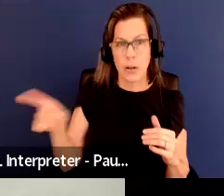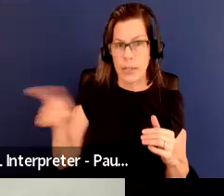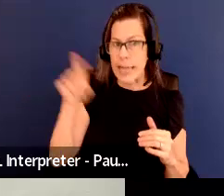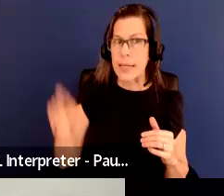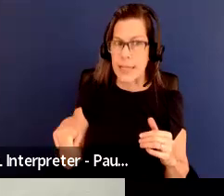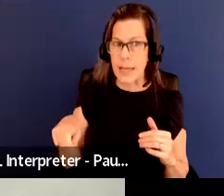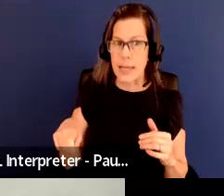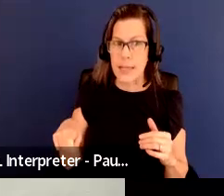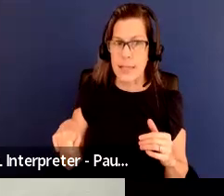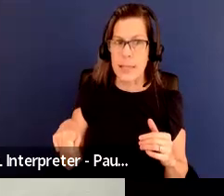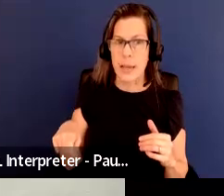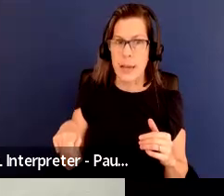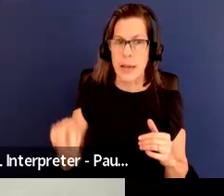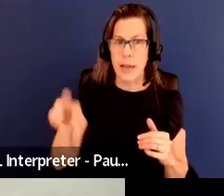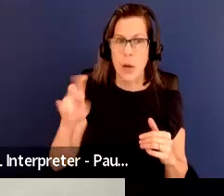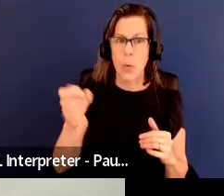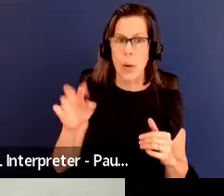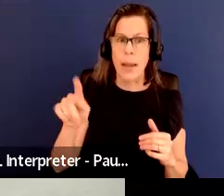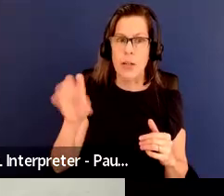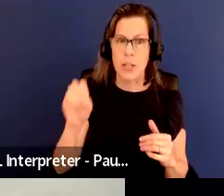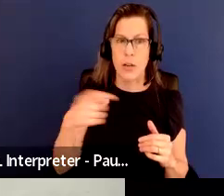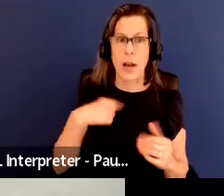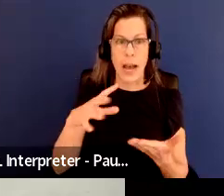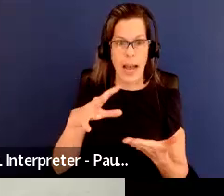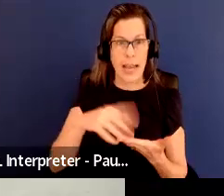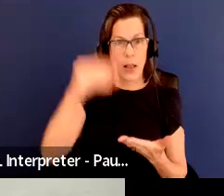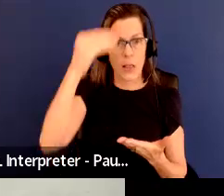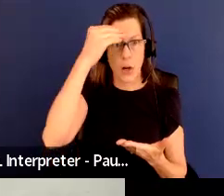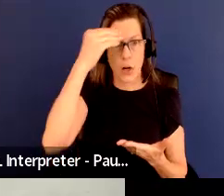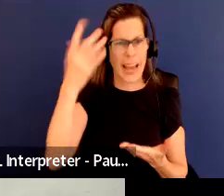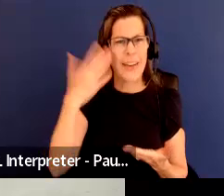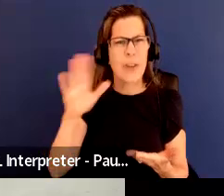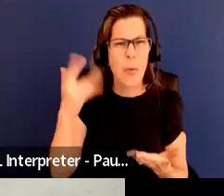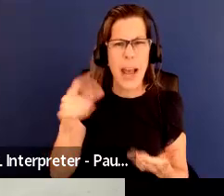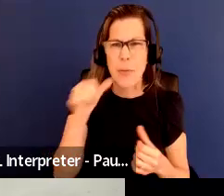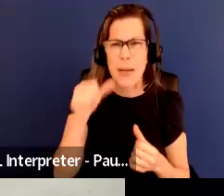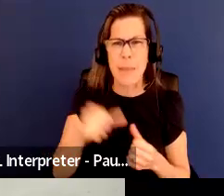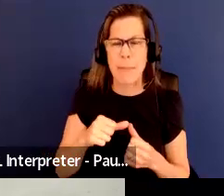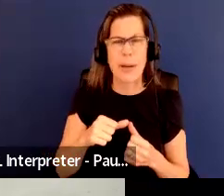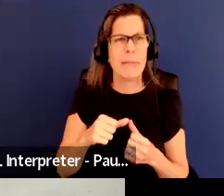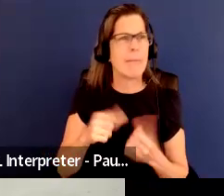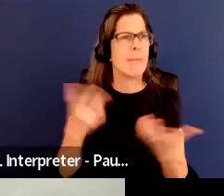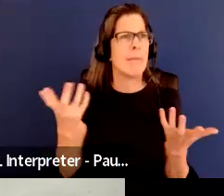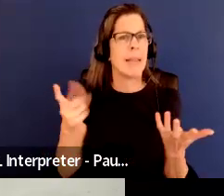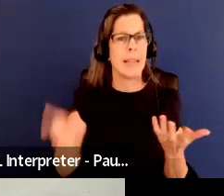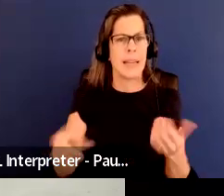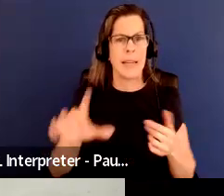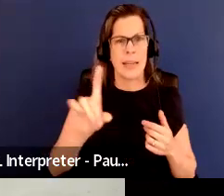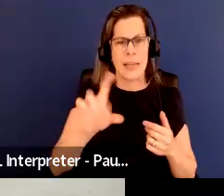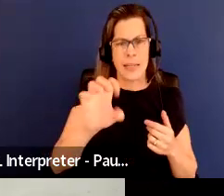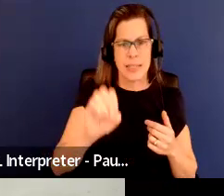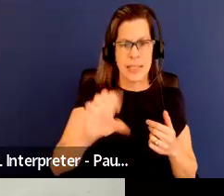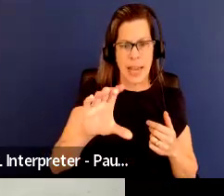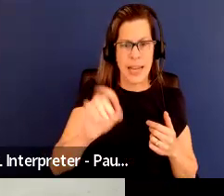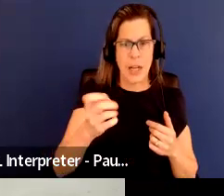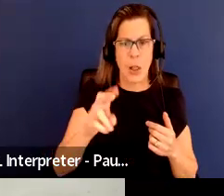Texas, where I learned both De Colores. I don't know why I remember this. This is my core memory. De Colores and Yankee